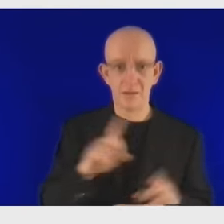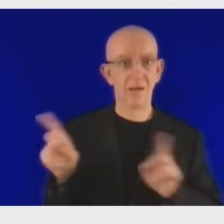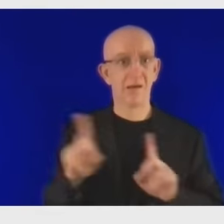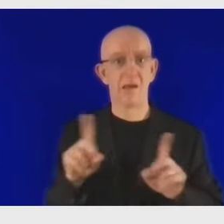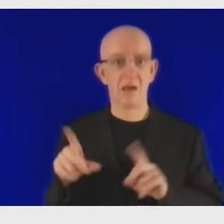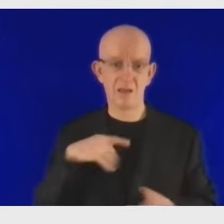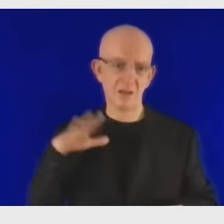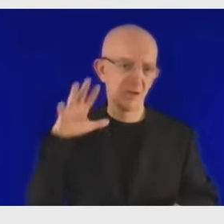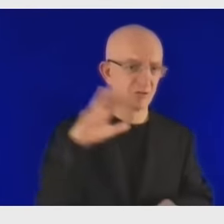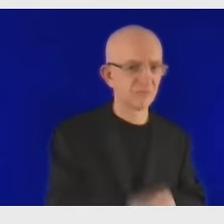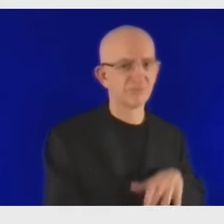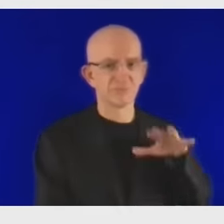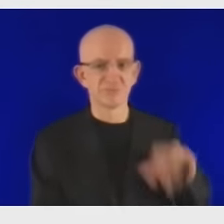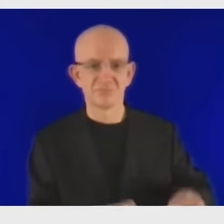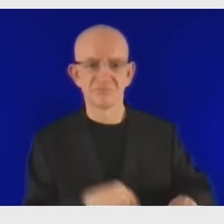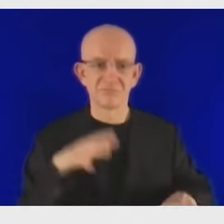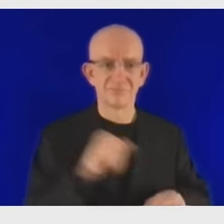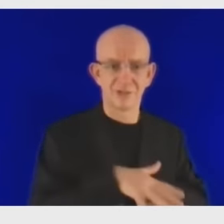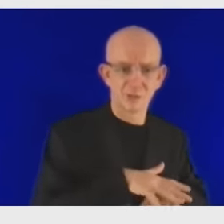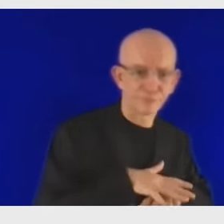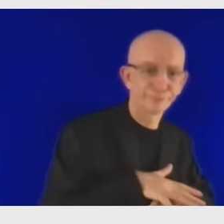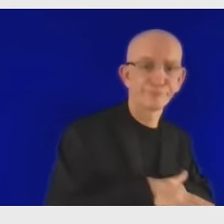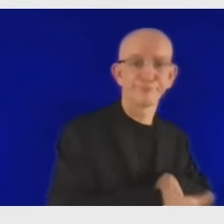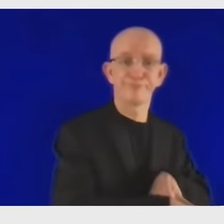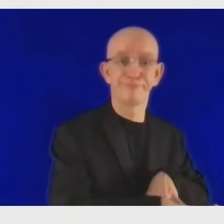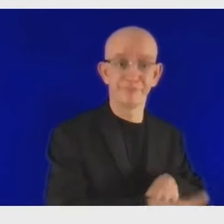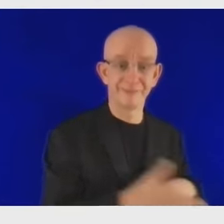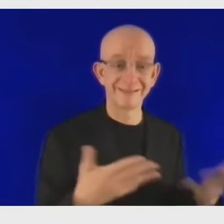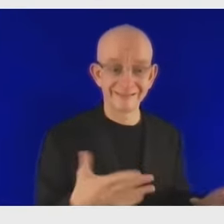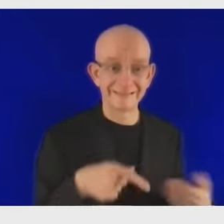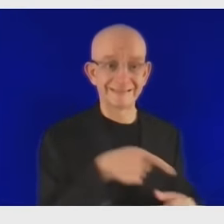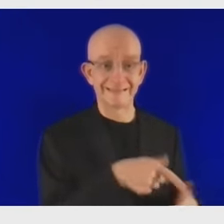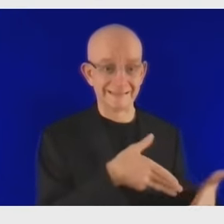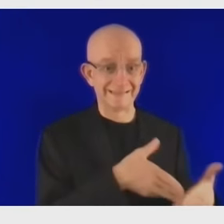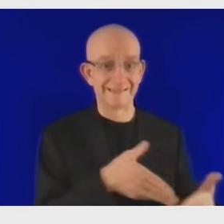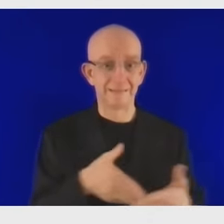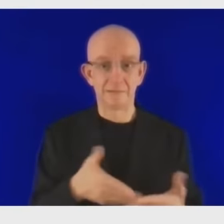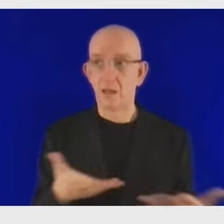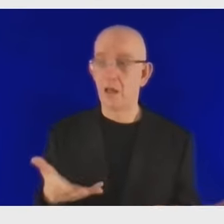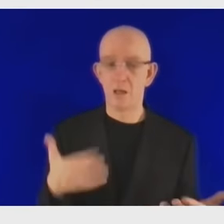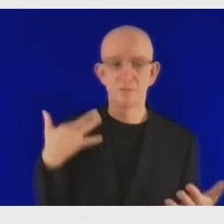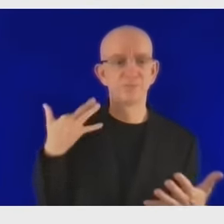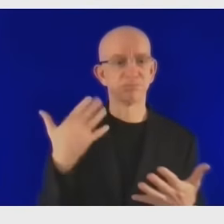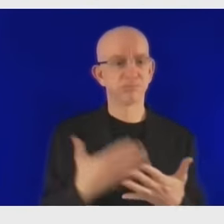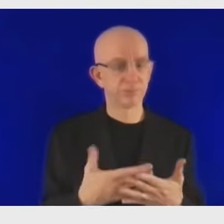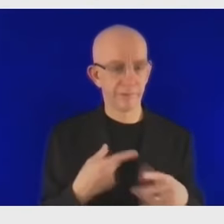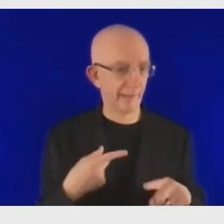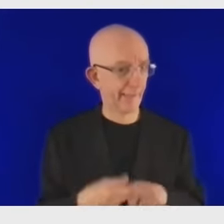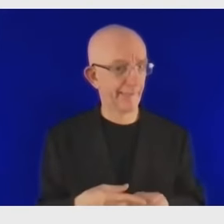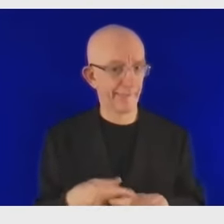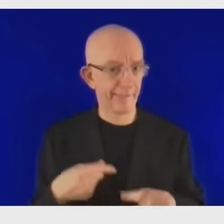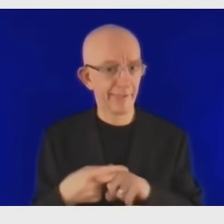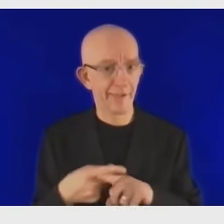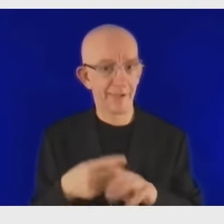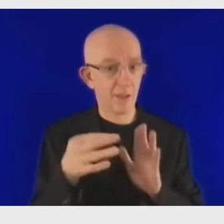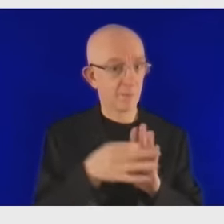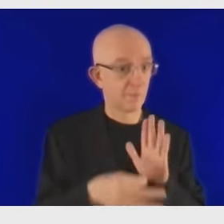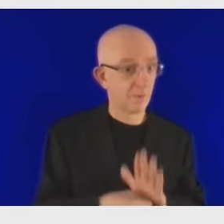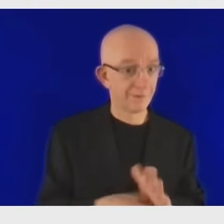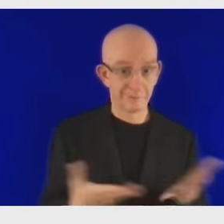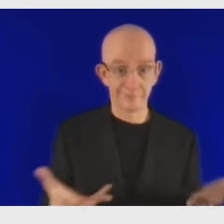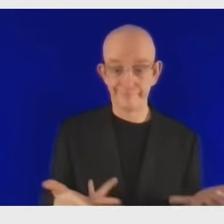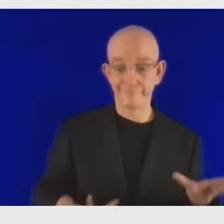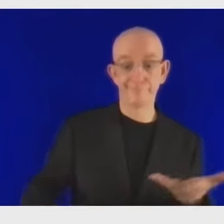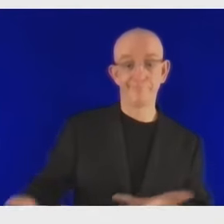facing is one of the contradictory policies which are being there both in the national level and the global level, and the